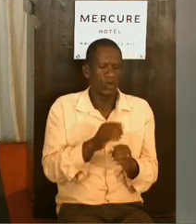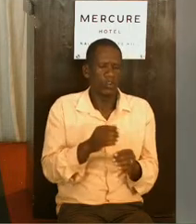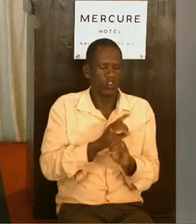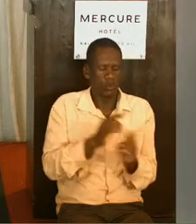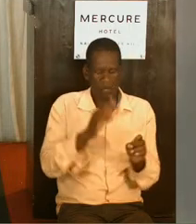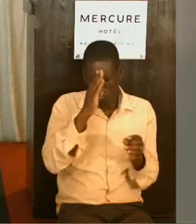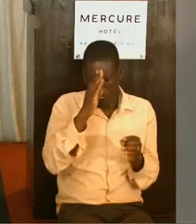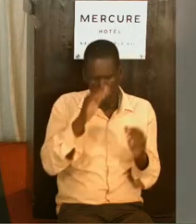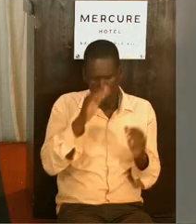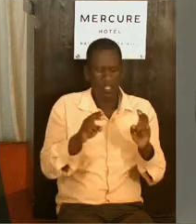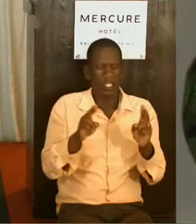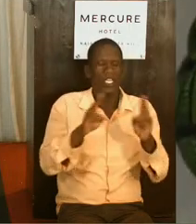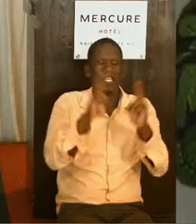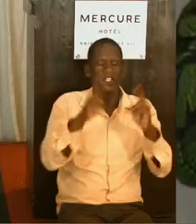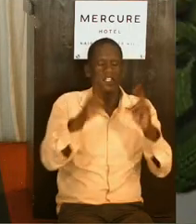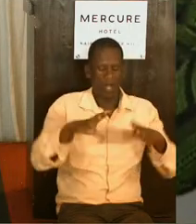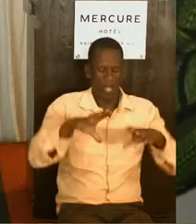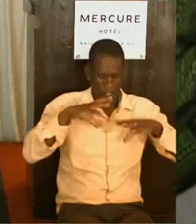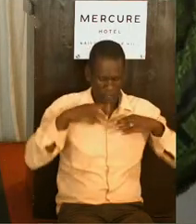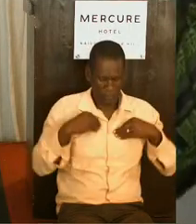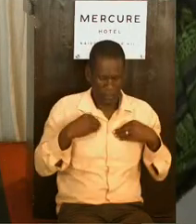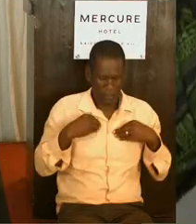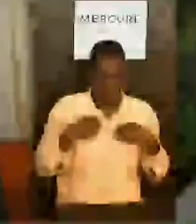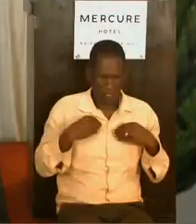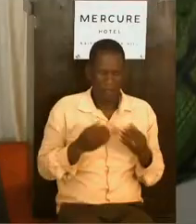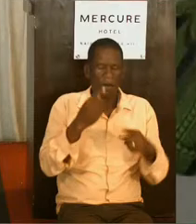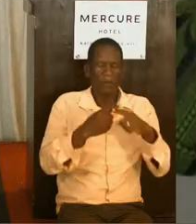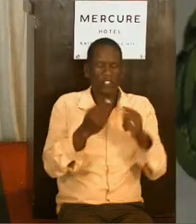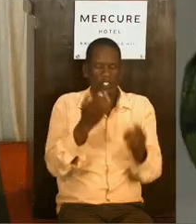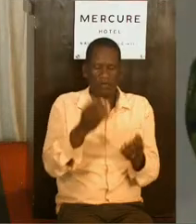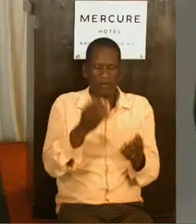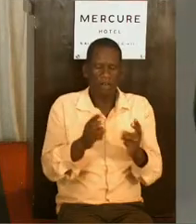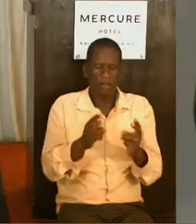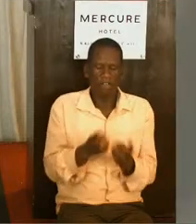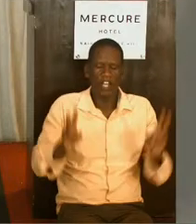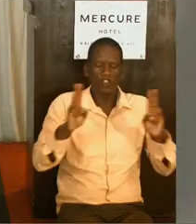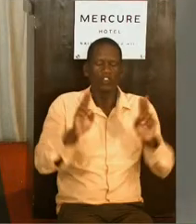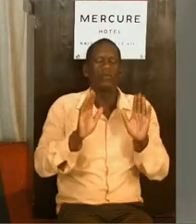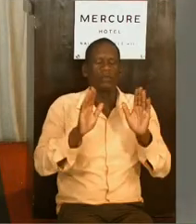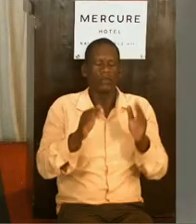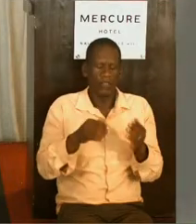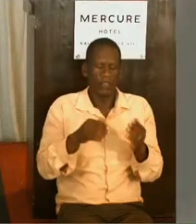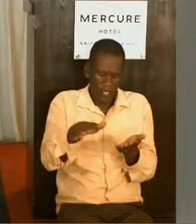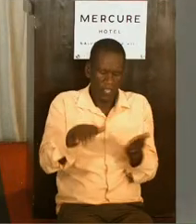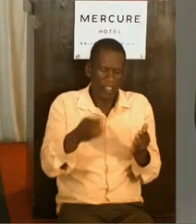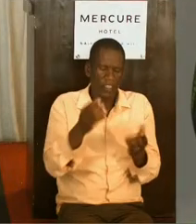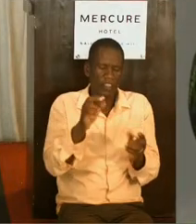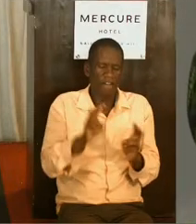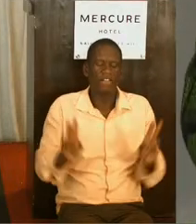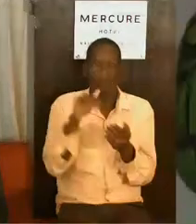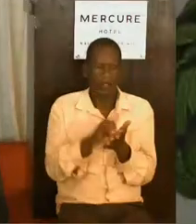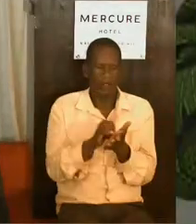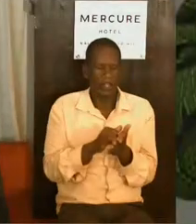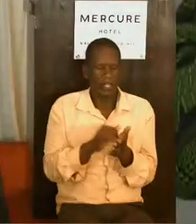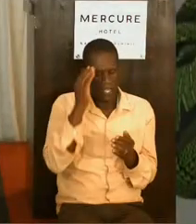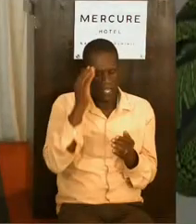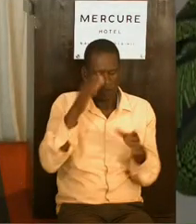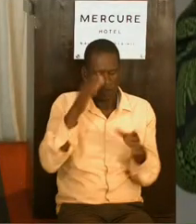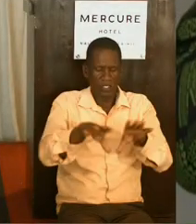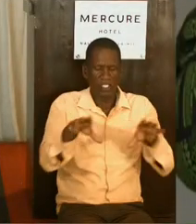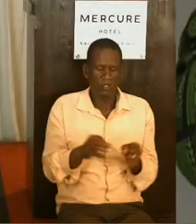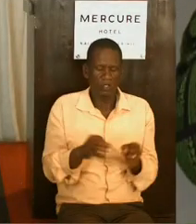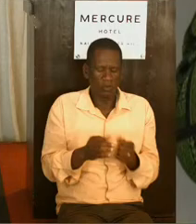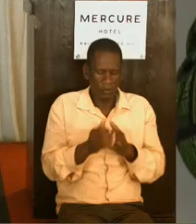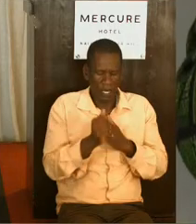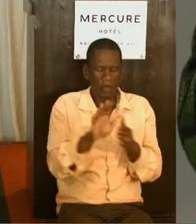universally acceptable positive values should be at the core of the value-based education curriculum the stem should